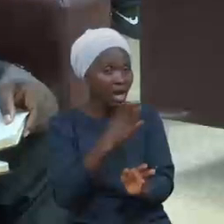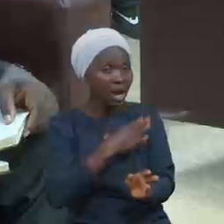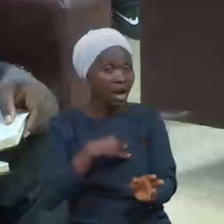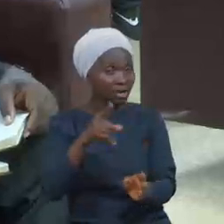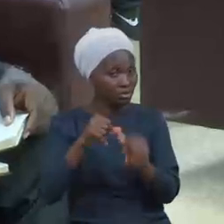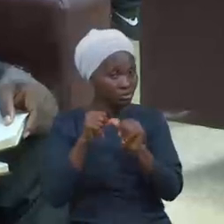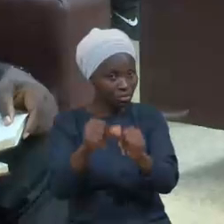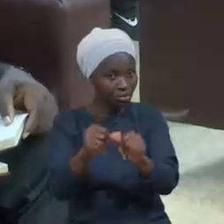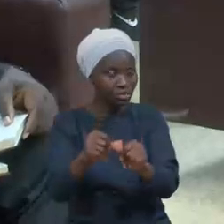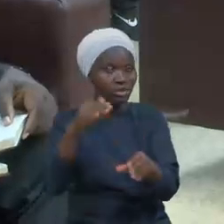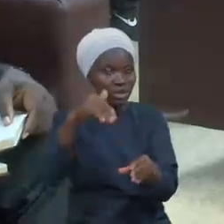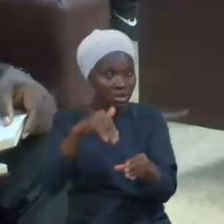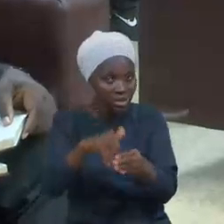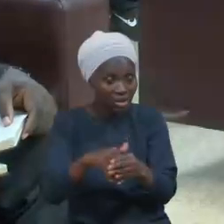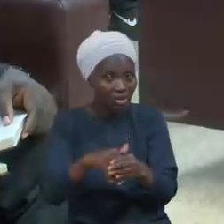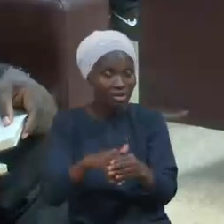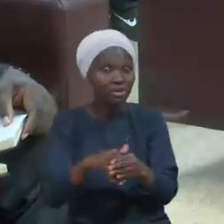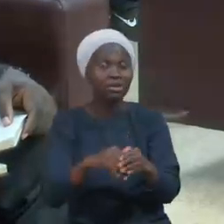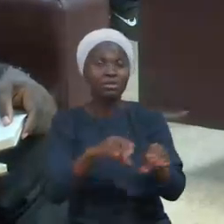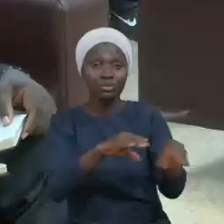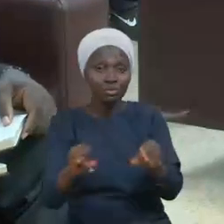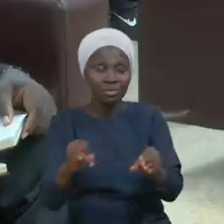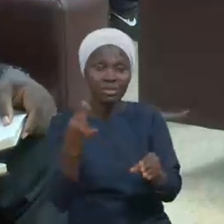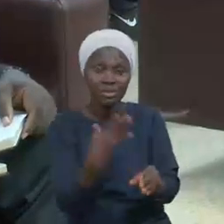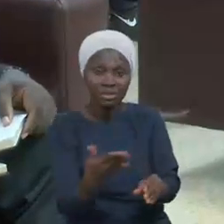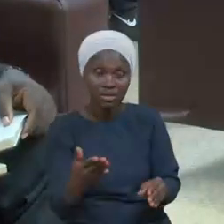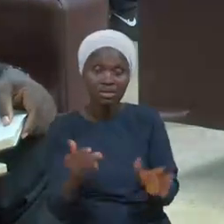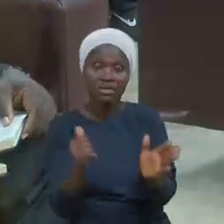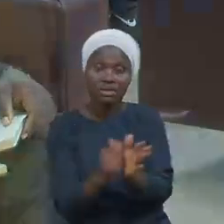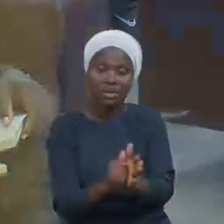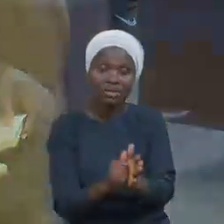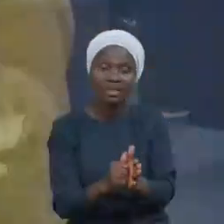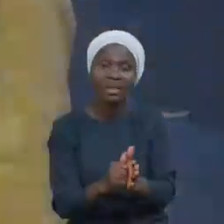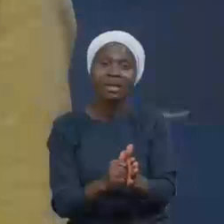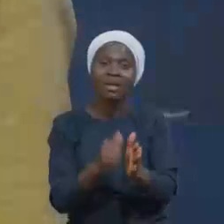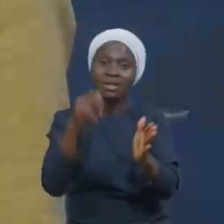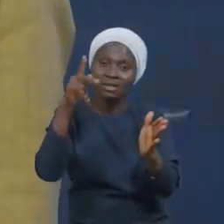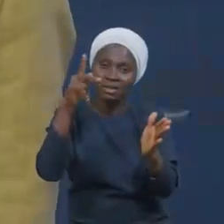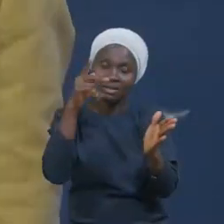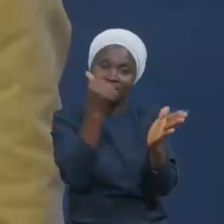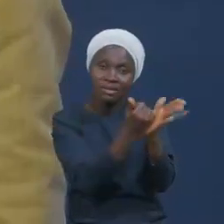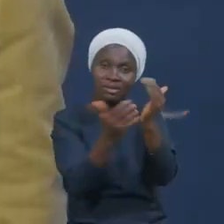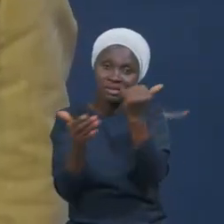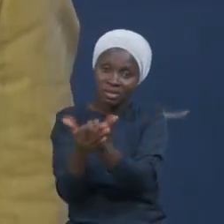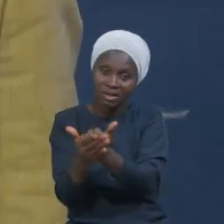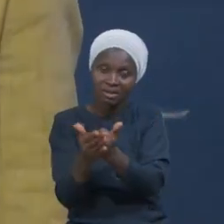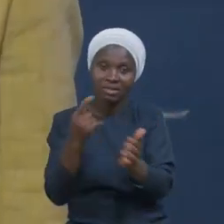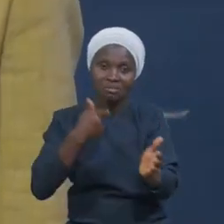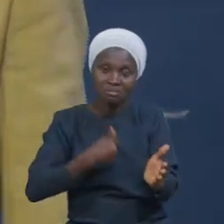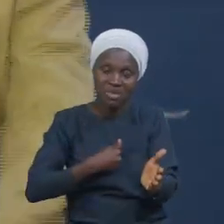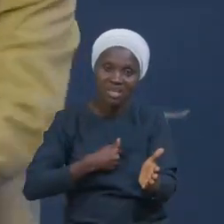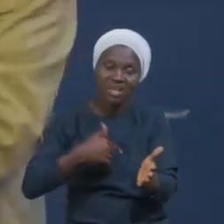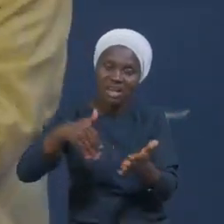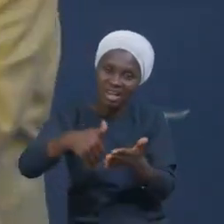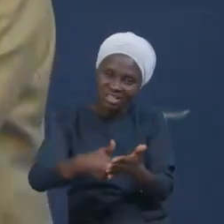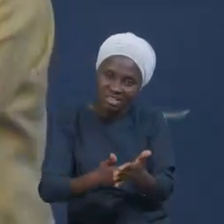kept on doing the things that nails me afresh to the